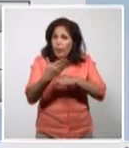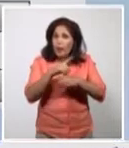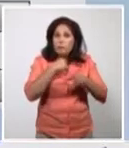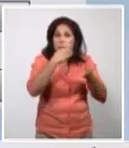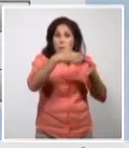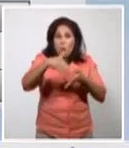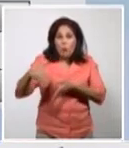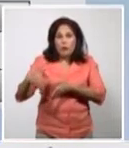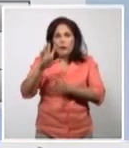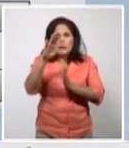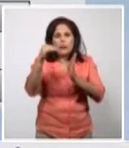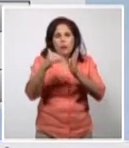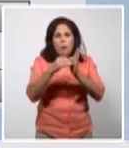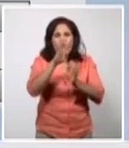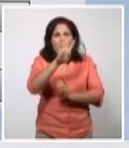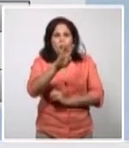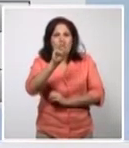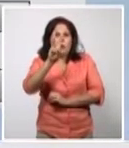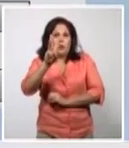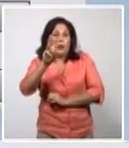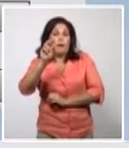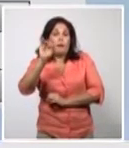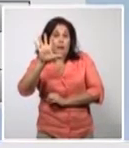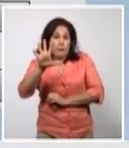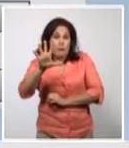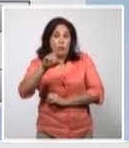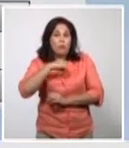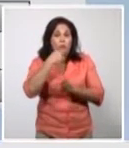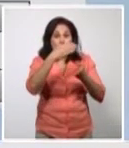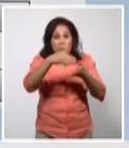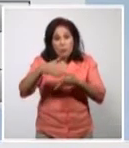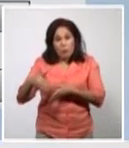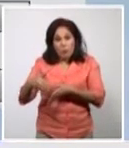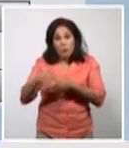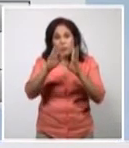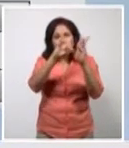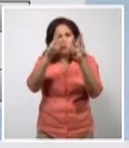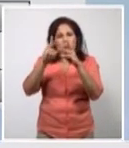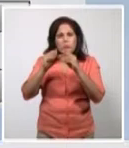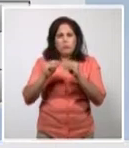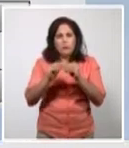5,435 deaths in a single day, out of a total of